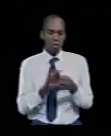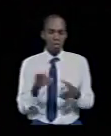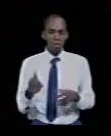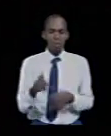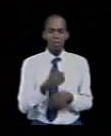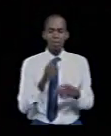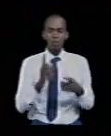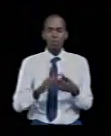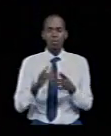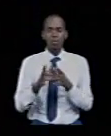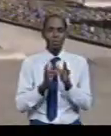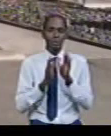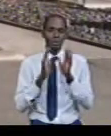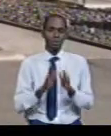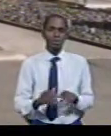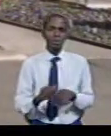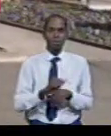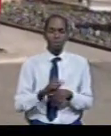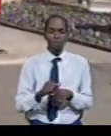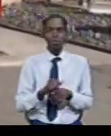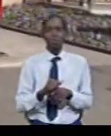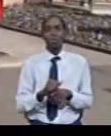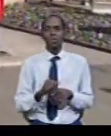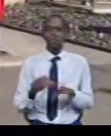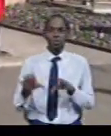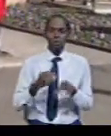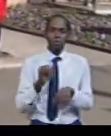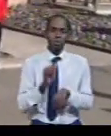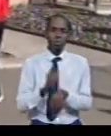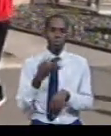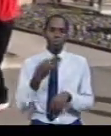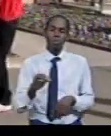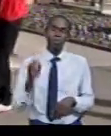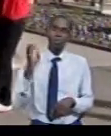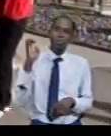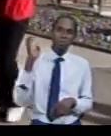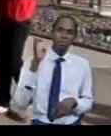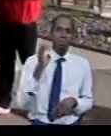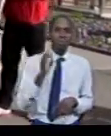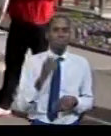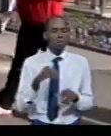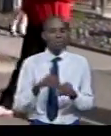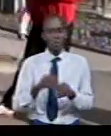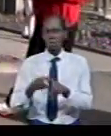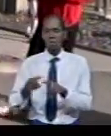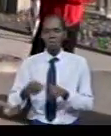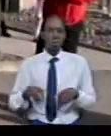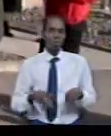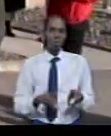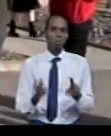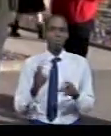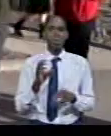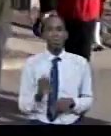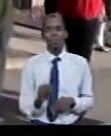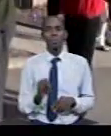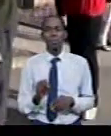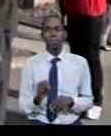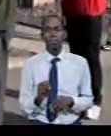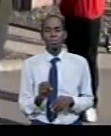to Christianity, they do a form of evangelism, one kind or the other. But there